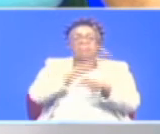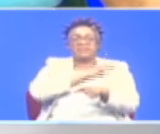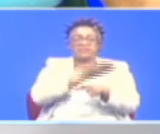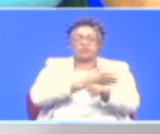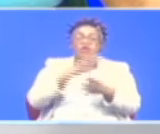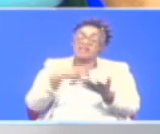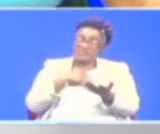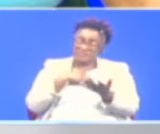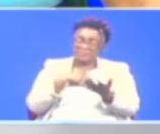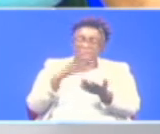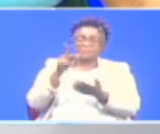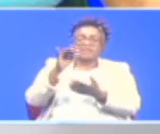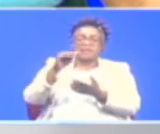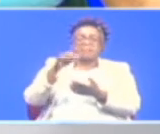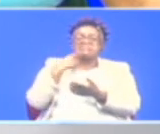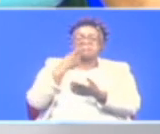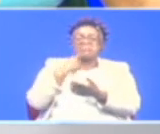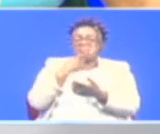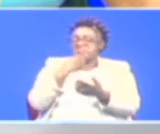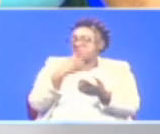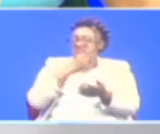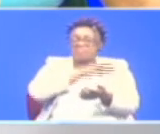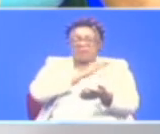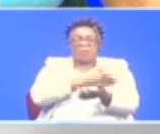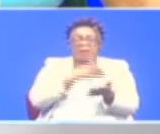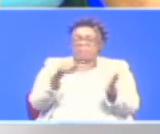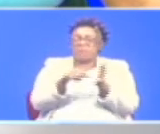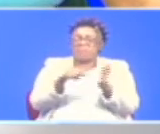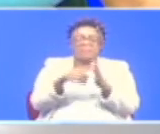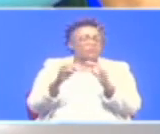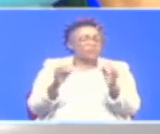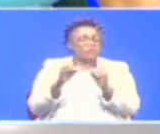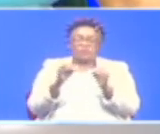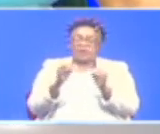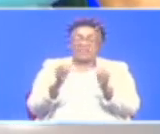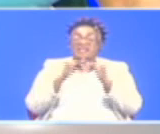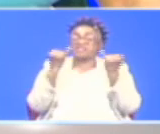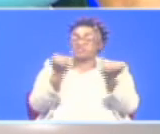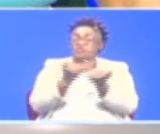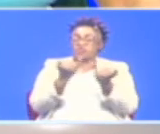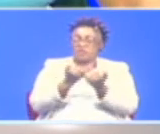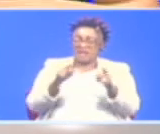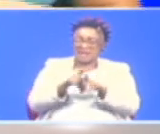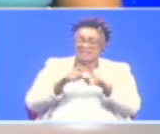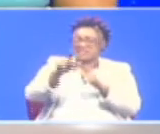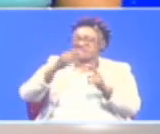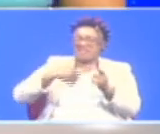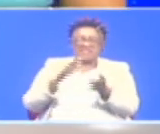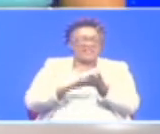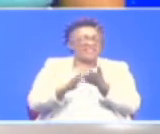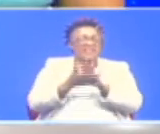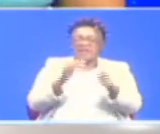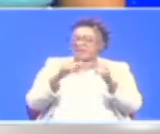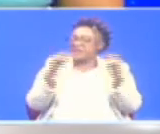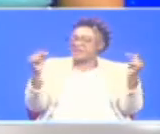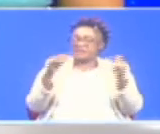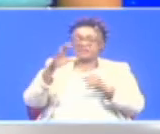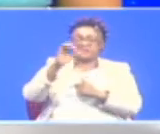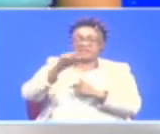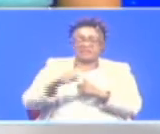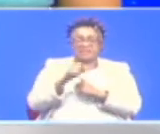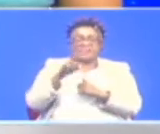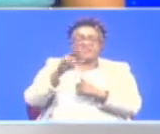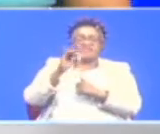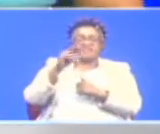Kiama insists there is no power vacuum or leadership crisis at the institution and says he holds nothing against CS Magoha. Vincent